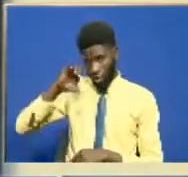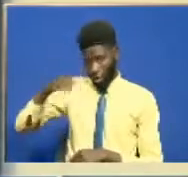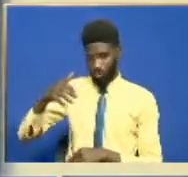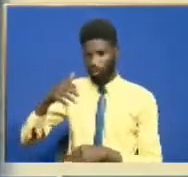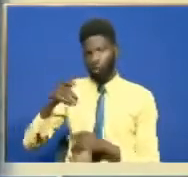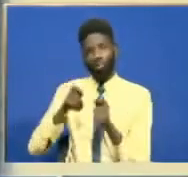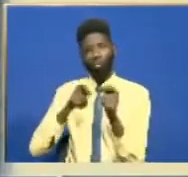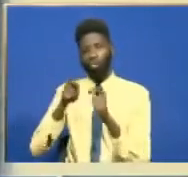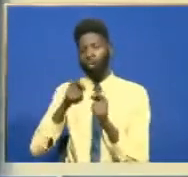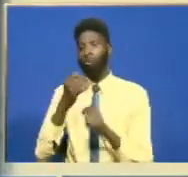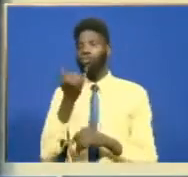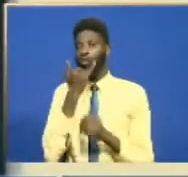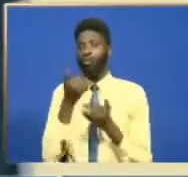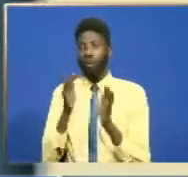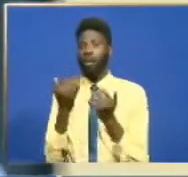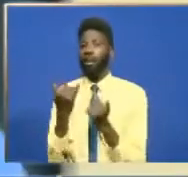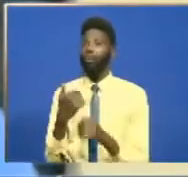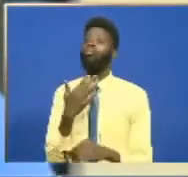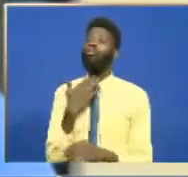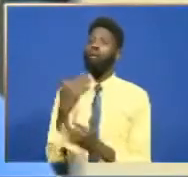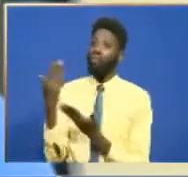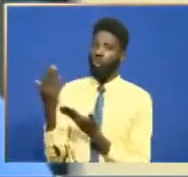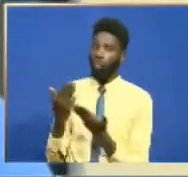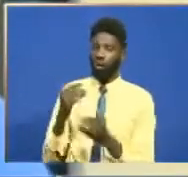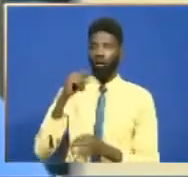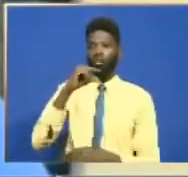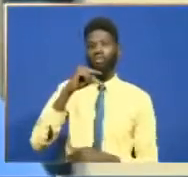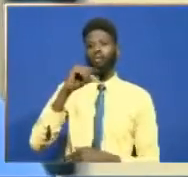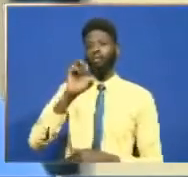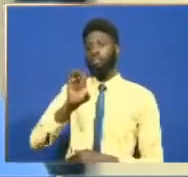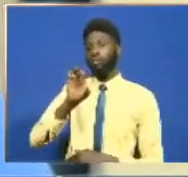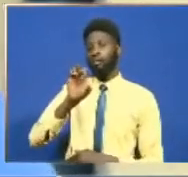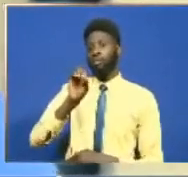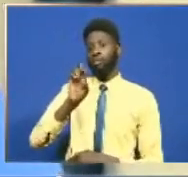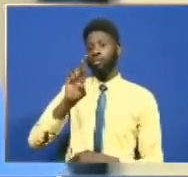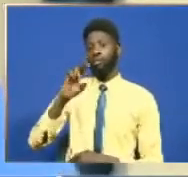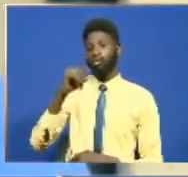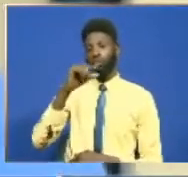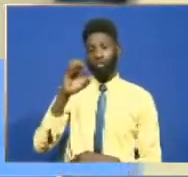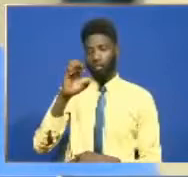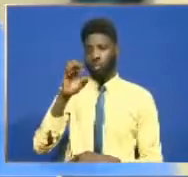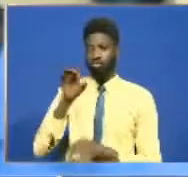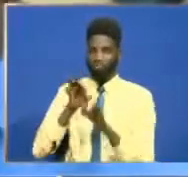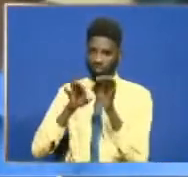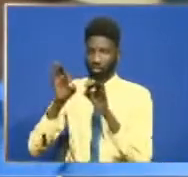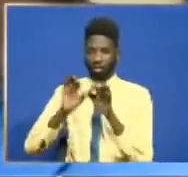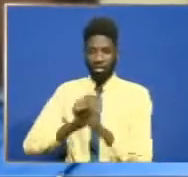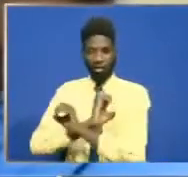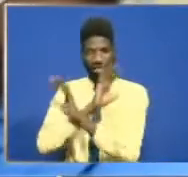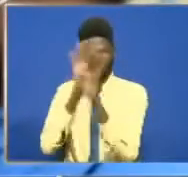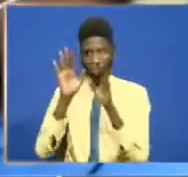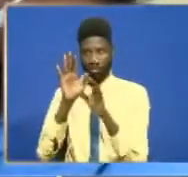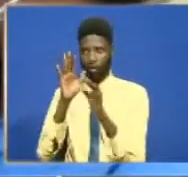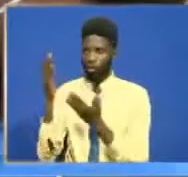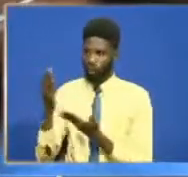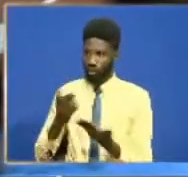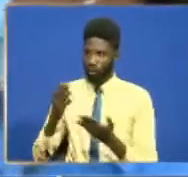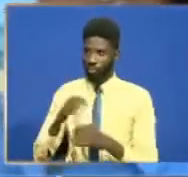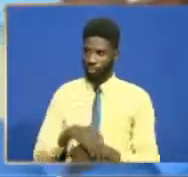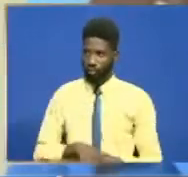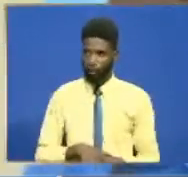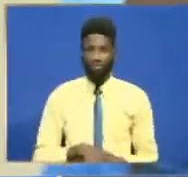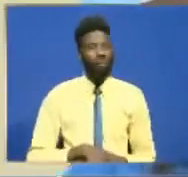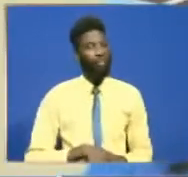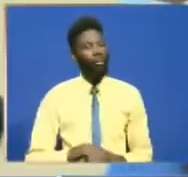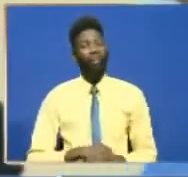So without further ado, let me bring on board George Gibore, who will actually shed more light on this issue. Bwana Gibore, karibu. Number